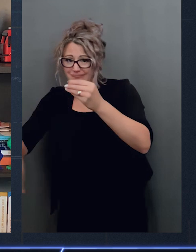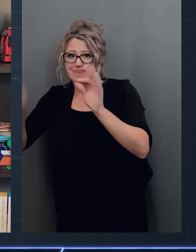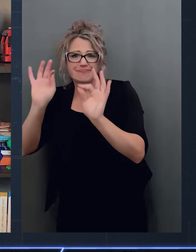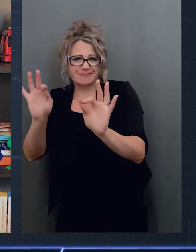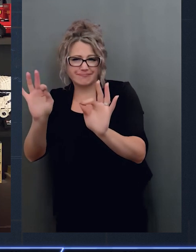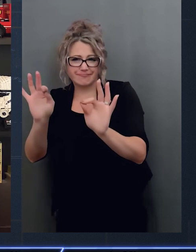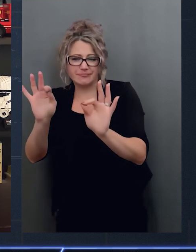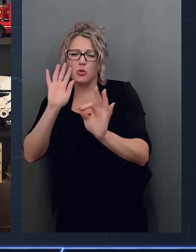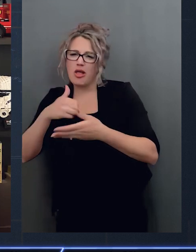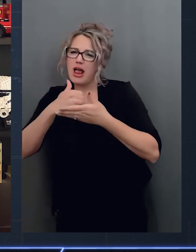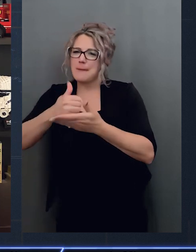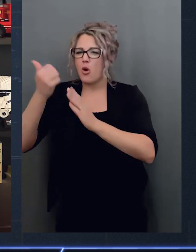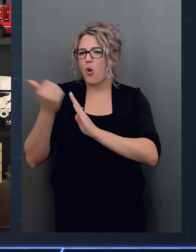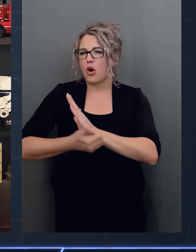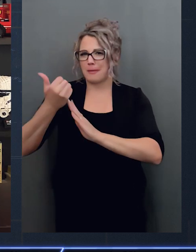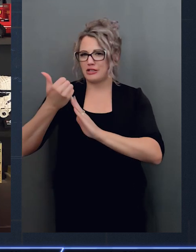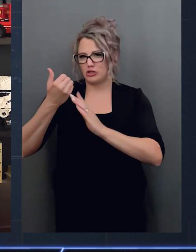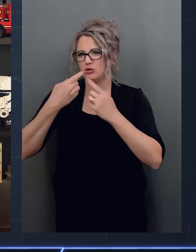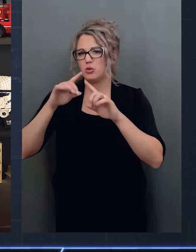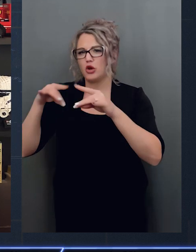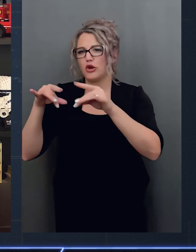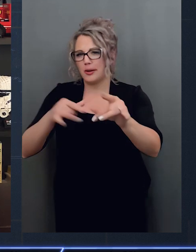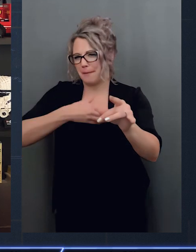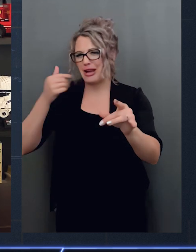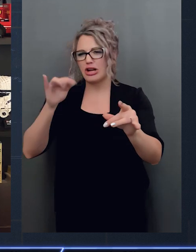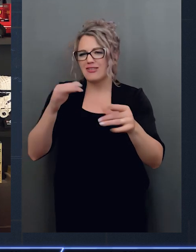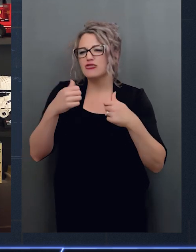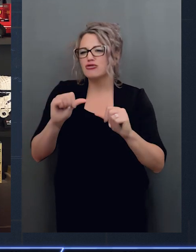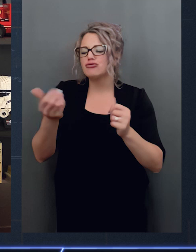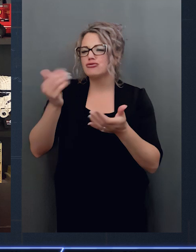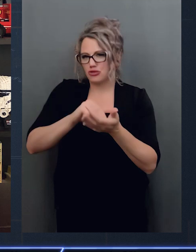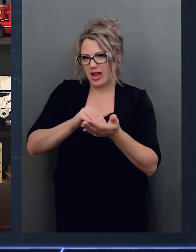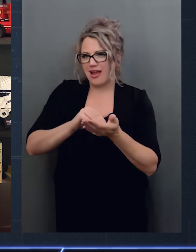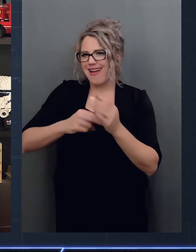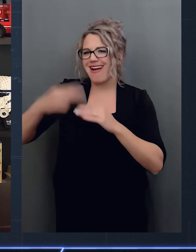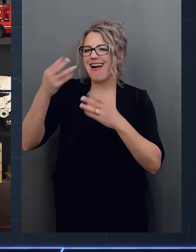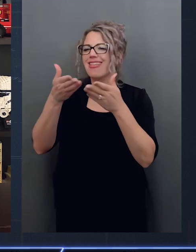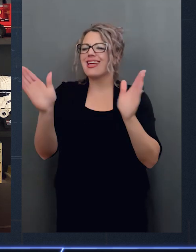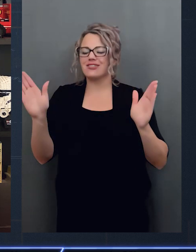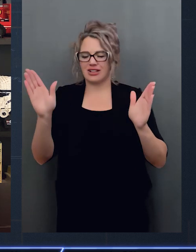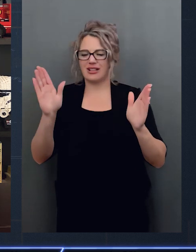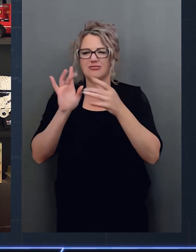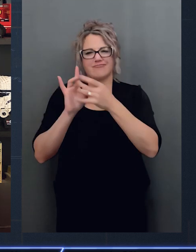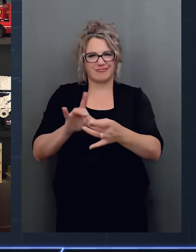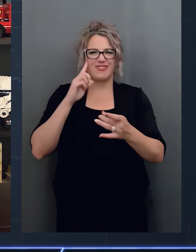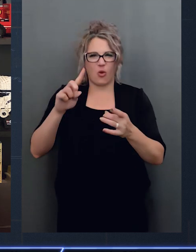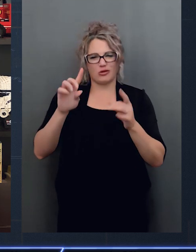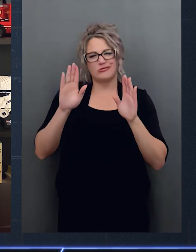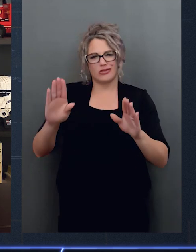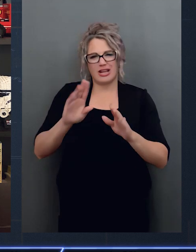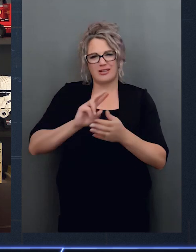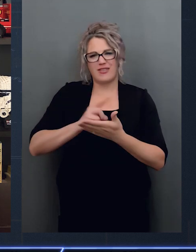call succeeds. It's going to help your automation to work better if there's a retry at a higher level, kind of around the scope that calls create